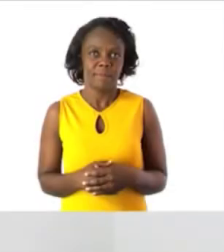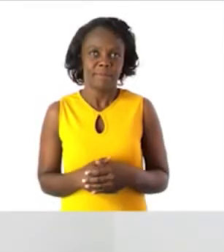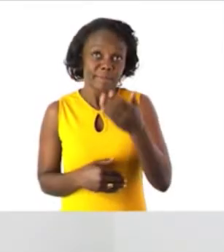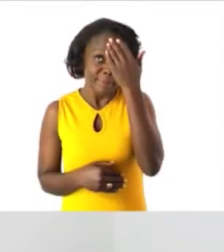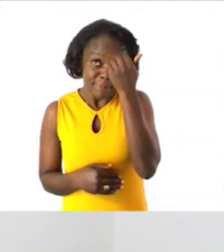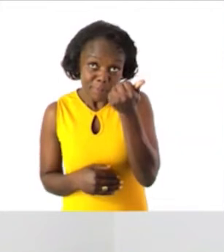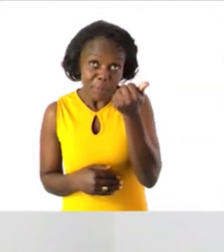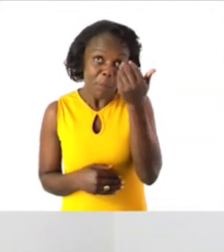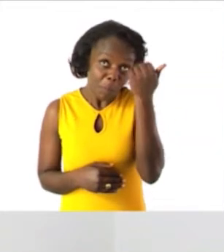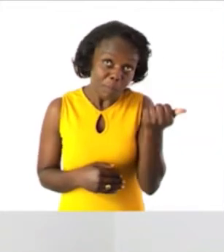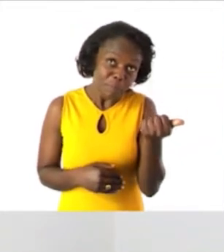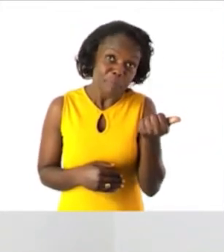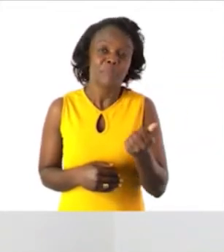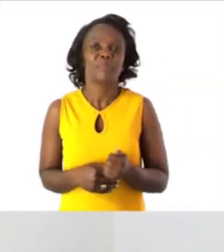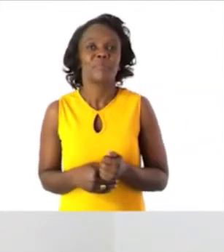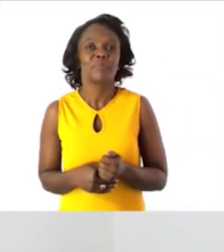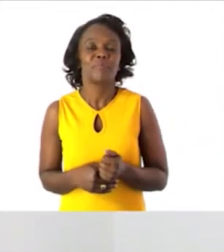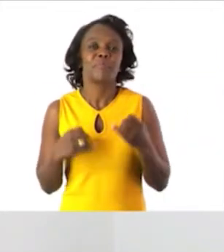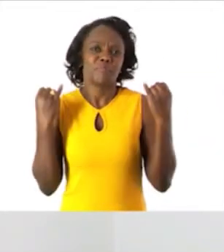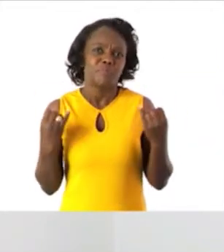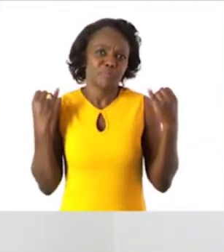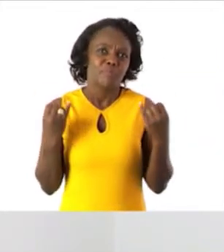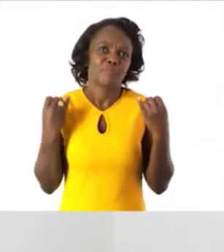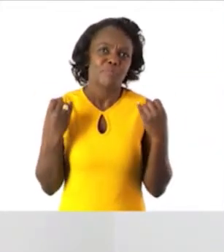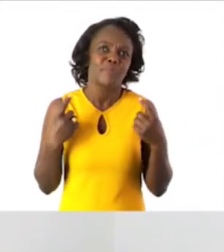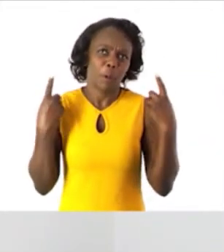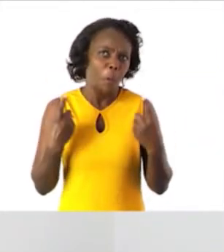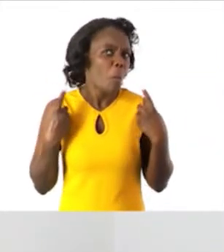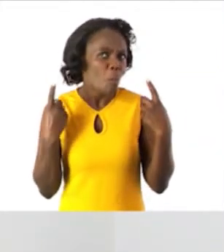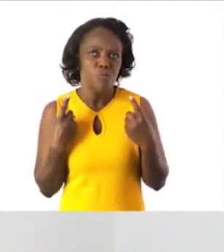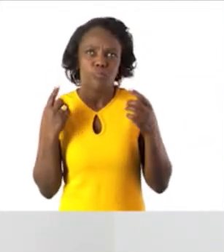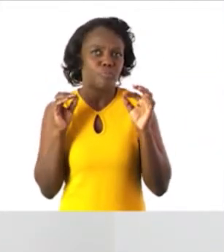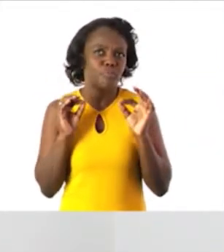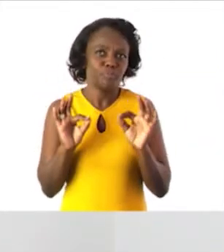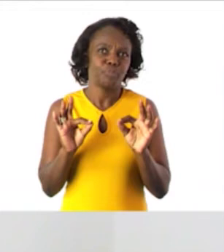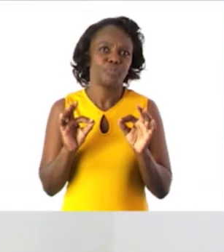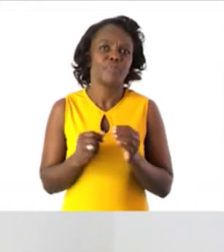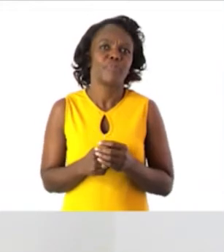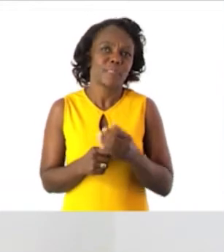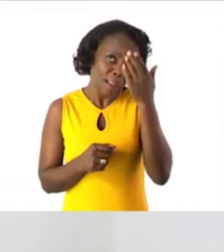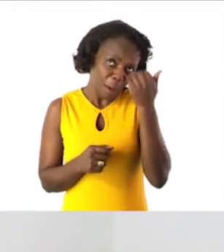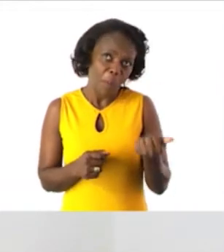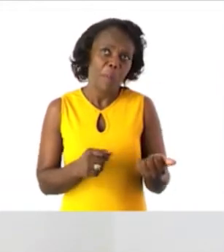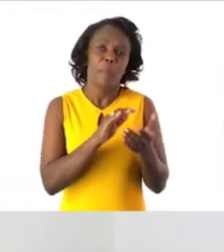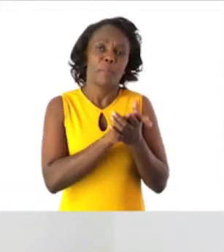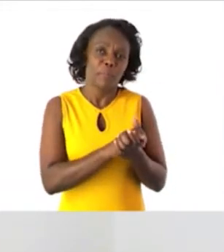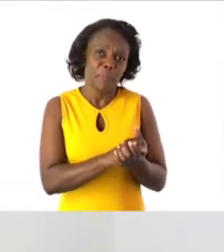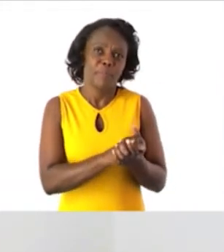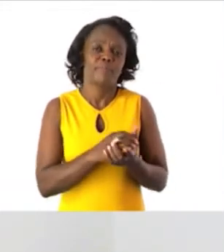Good morning, learners. I hope you have enjoyed your play at home. Good morning, my